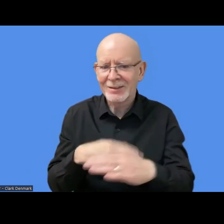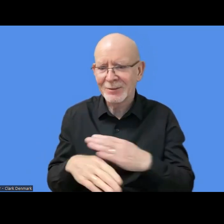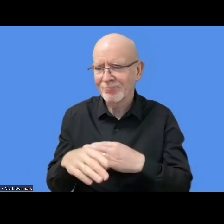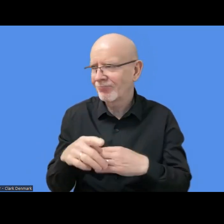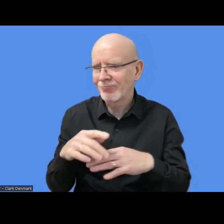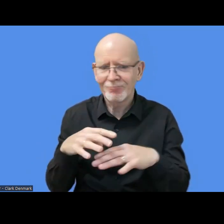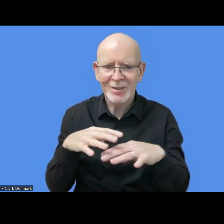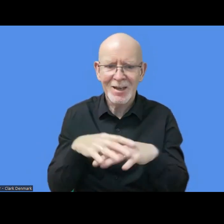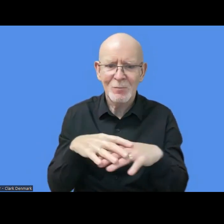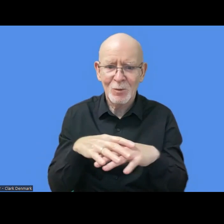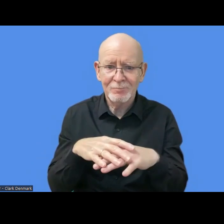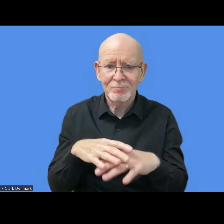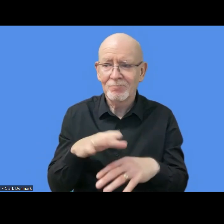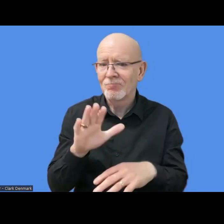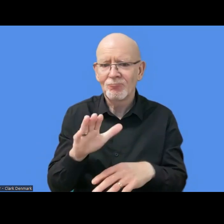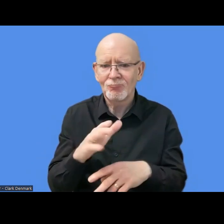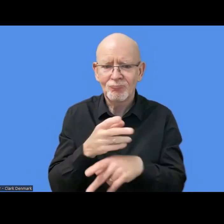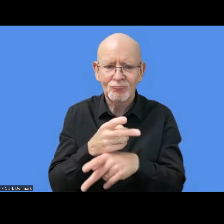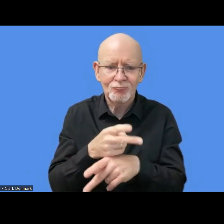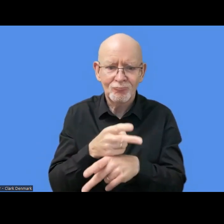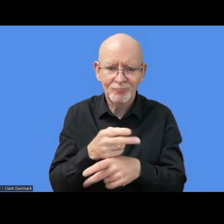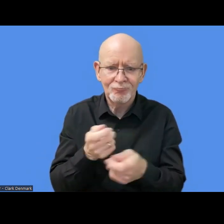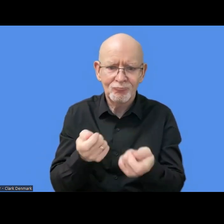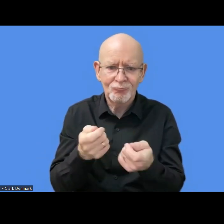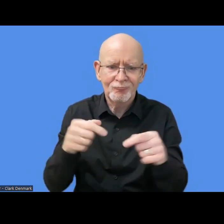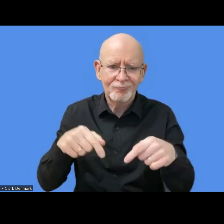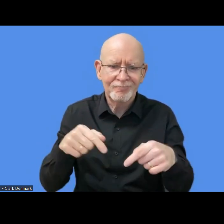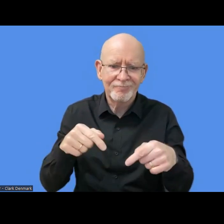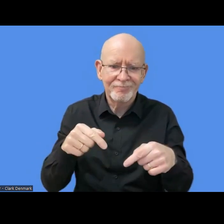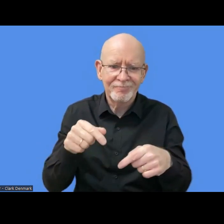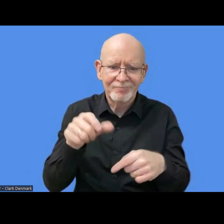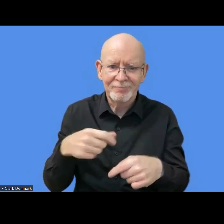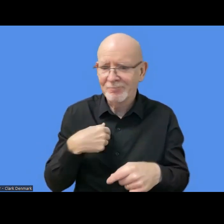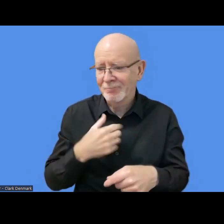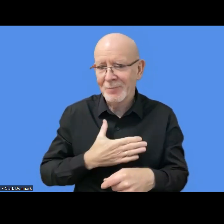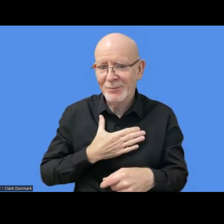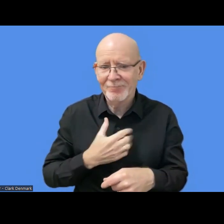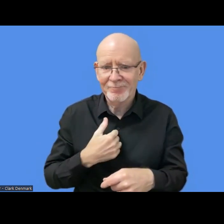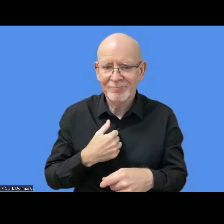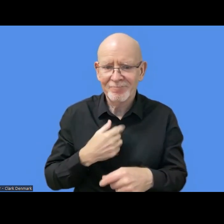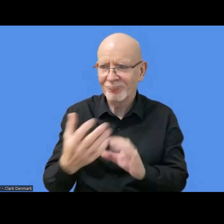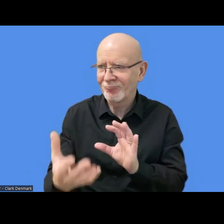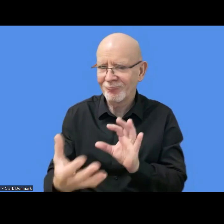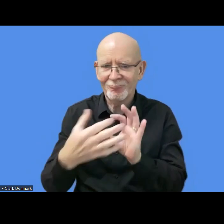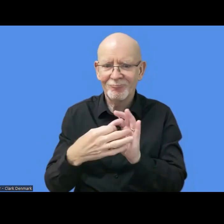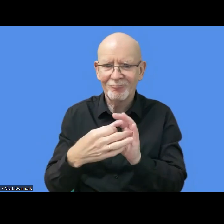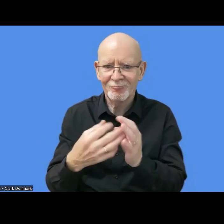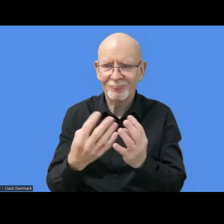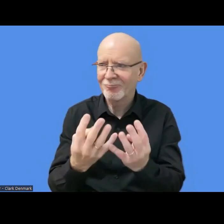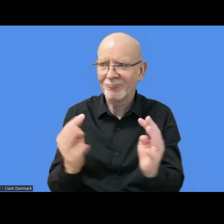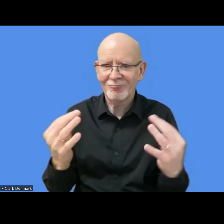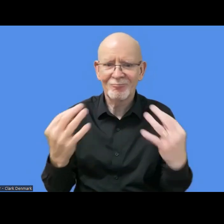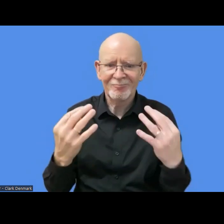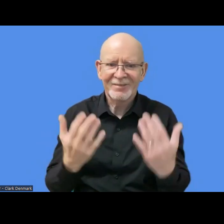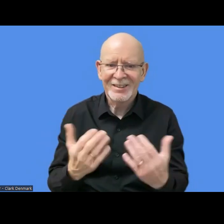good afternoon, wherever you're based. I'm a middle-aged white man with a beard and a light blue shirt. So today's